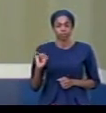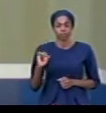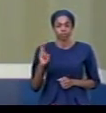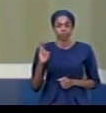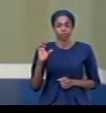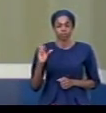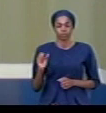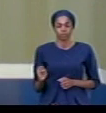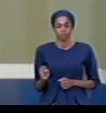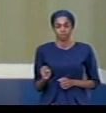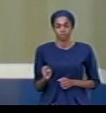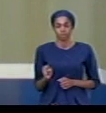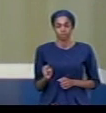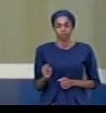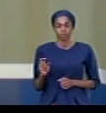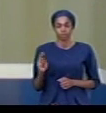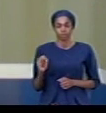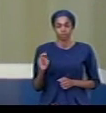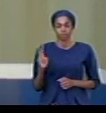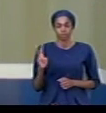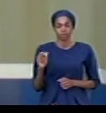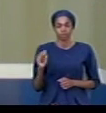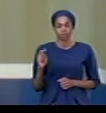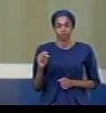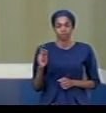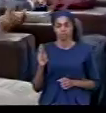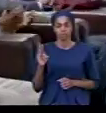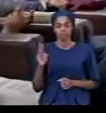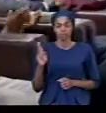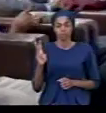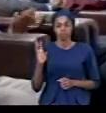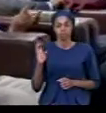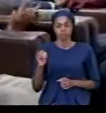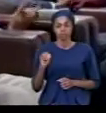PFN chairman. You are welcome in Jesus'